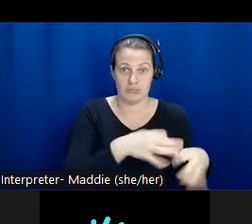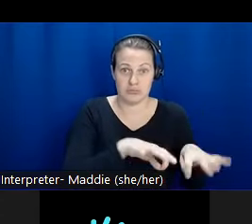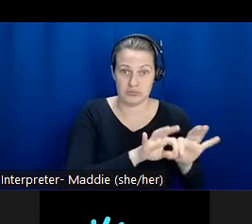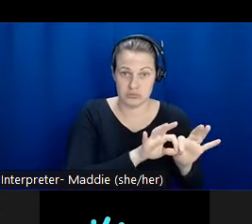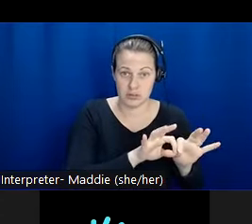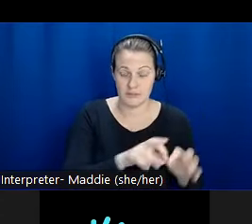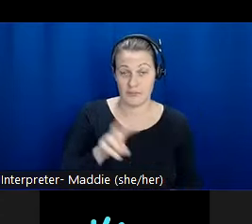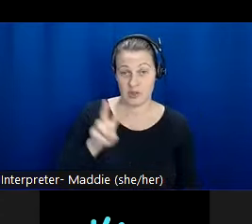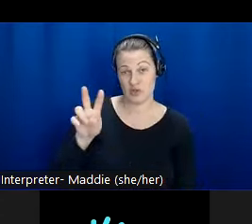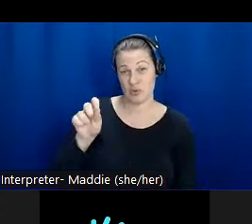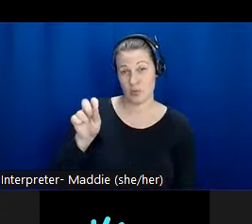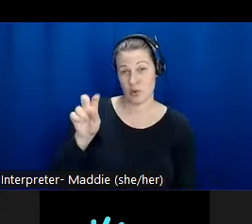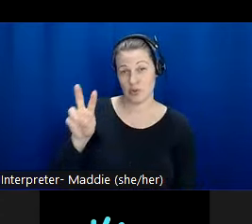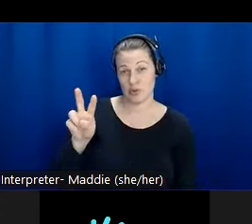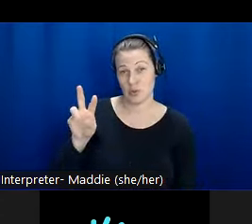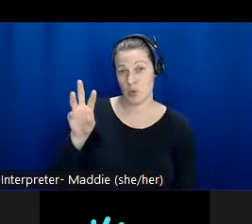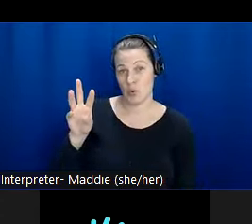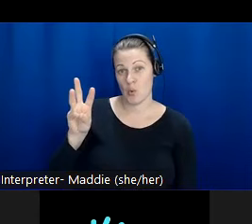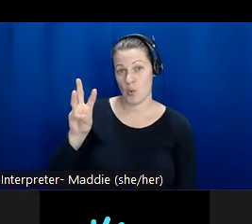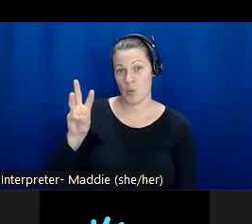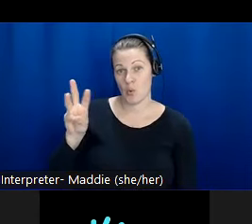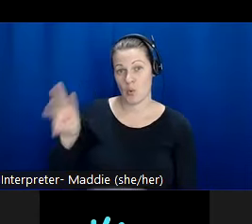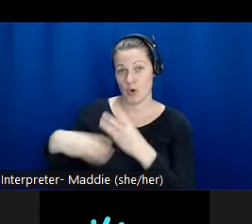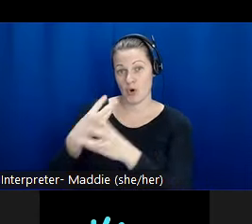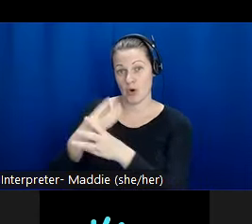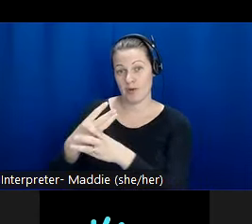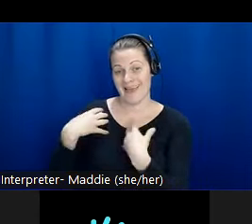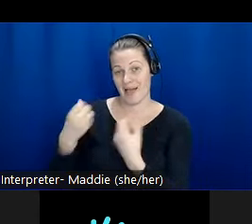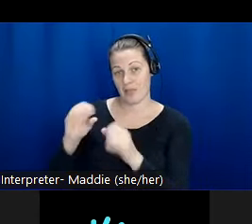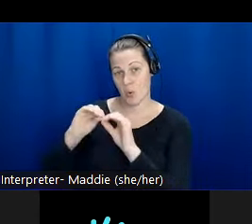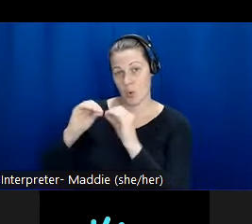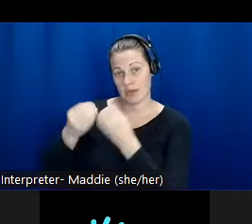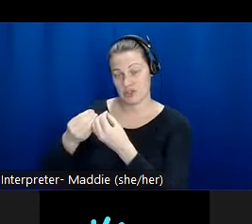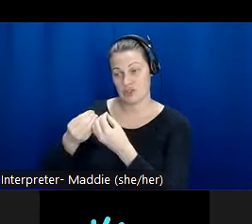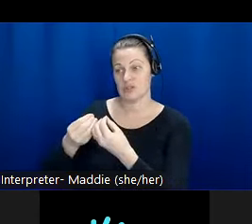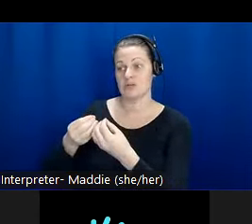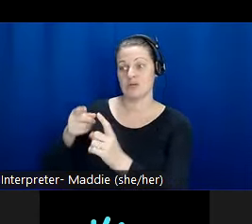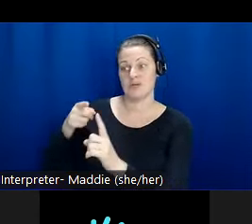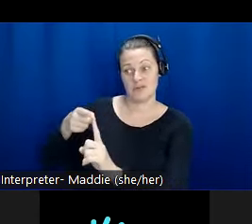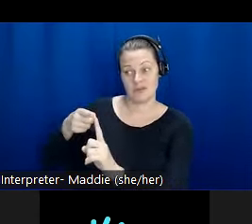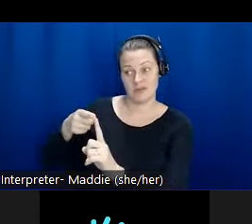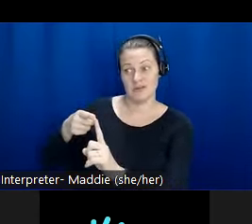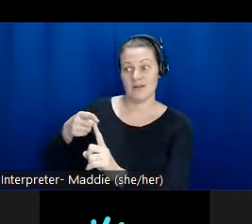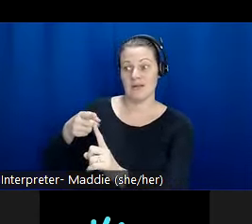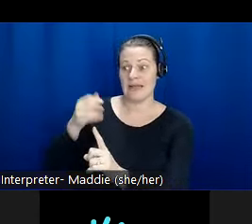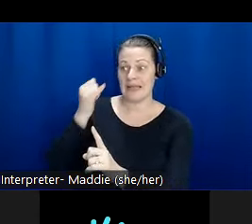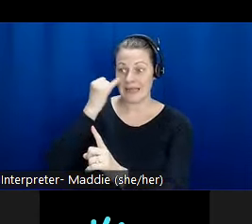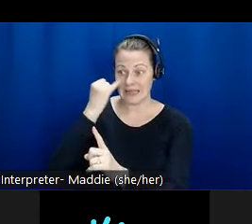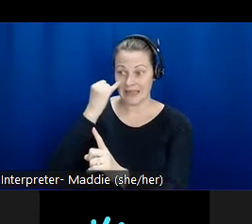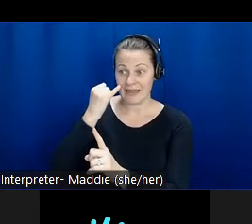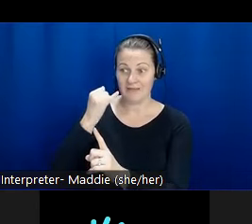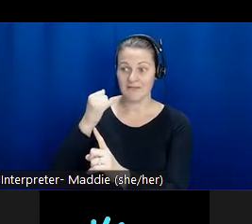World Health Organization determined factors in people that have refractive error needs and